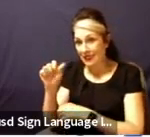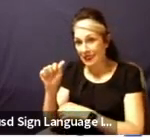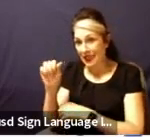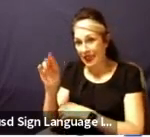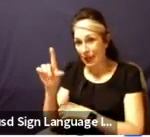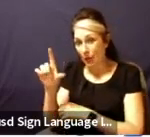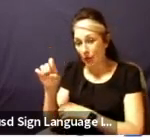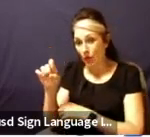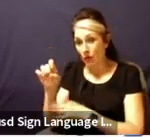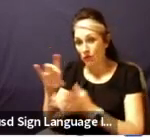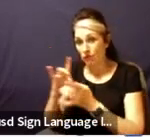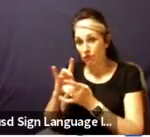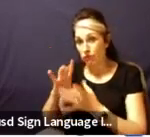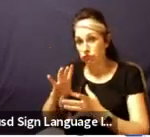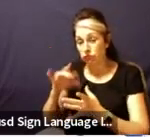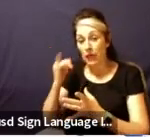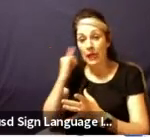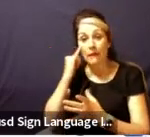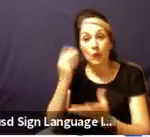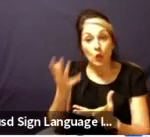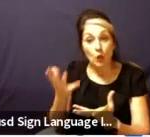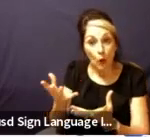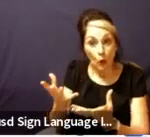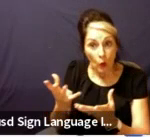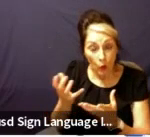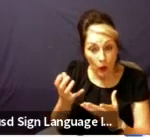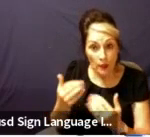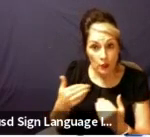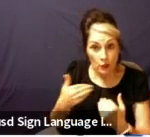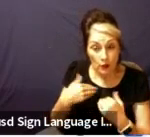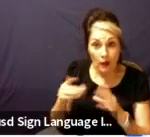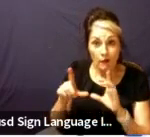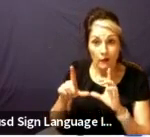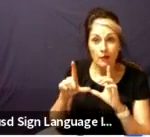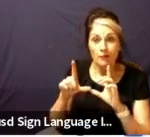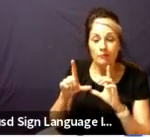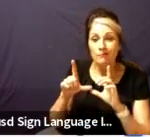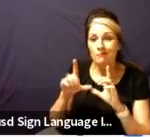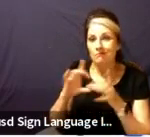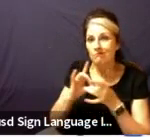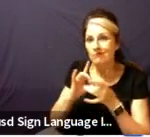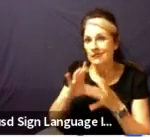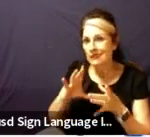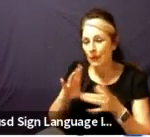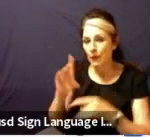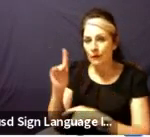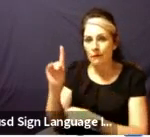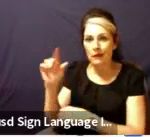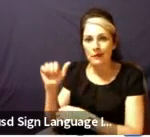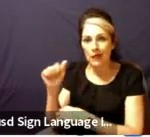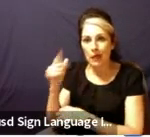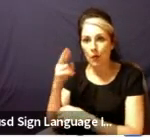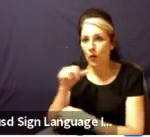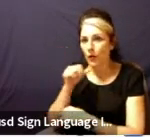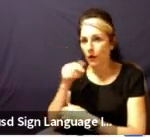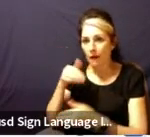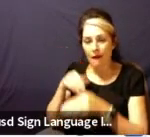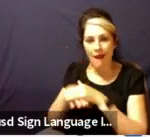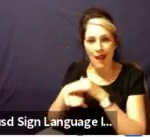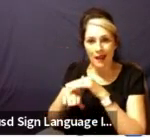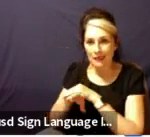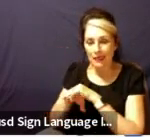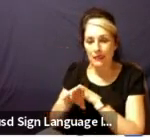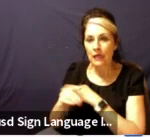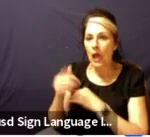it's something that you would like to have disabled or would not want your student to access, then I